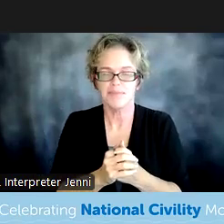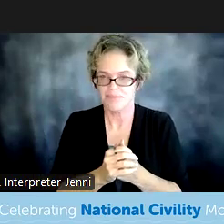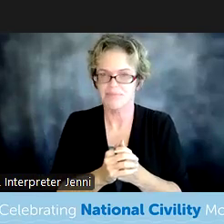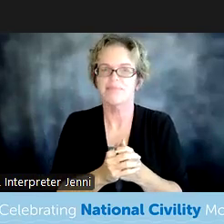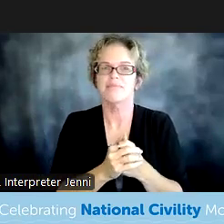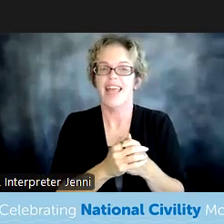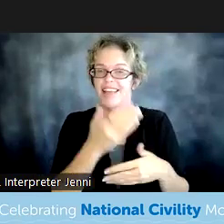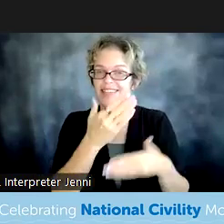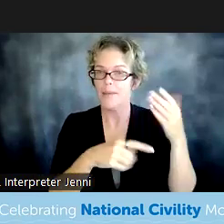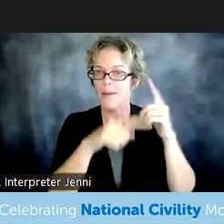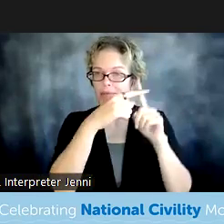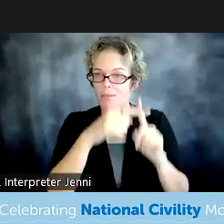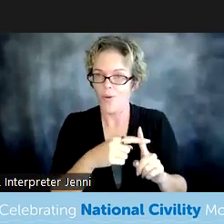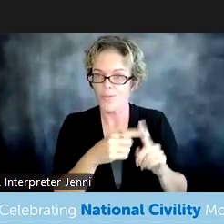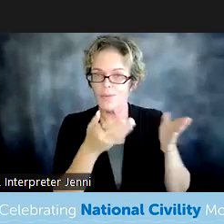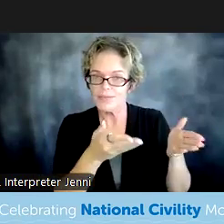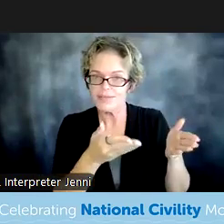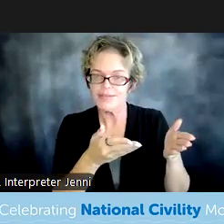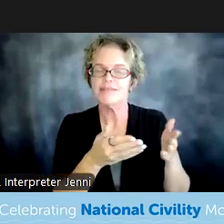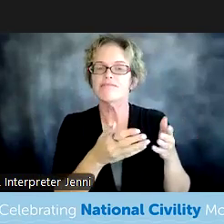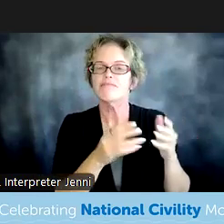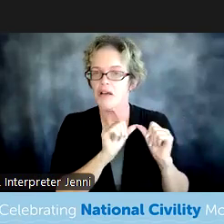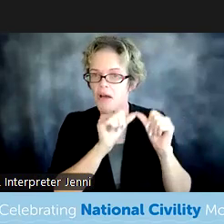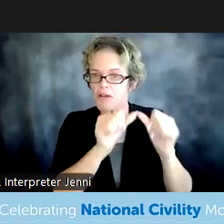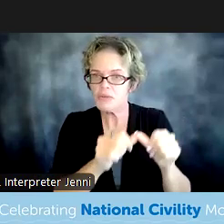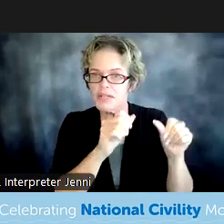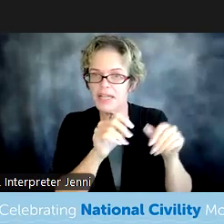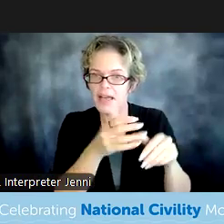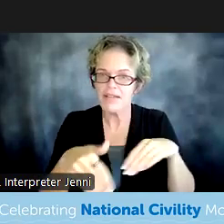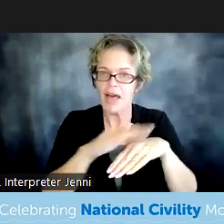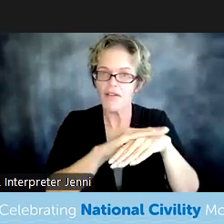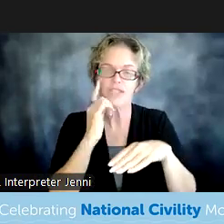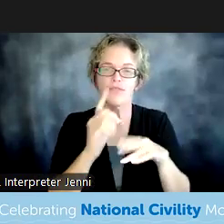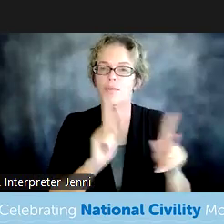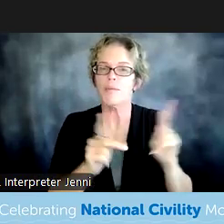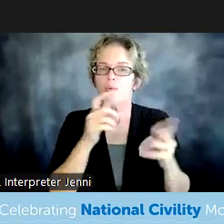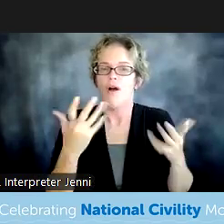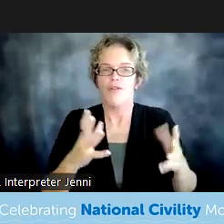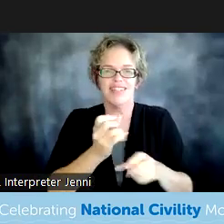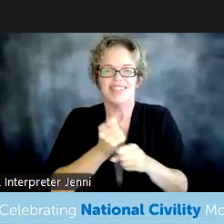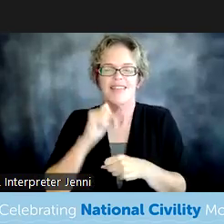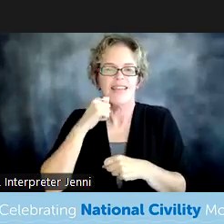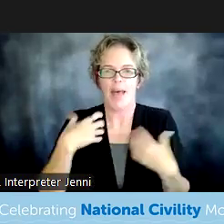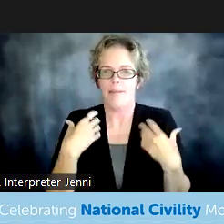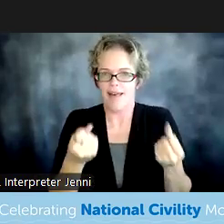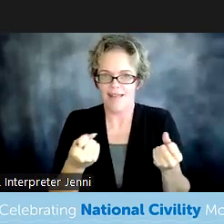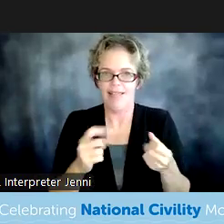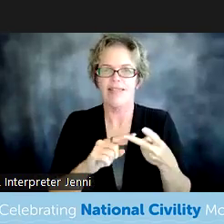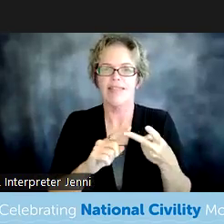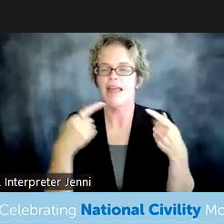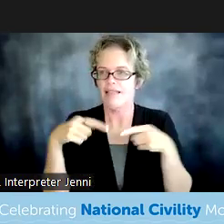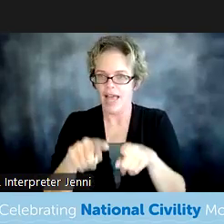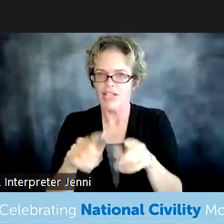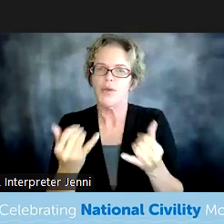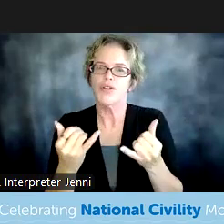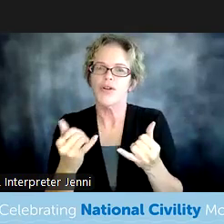And some of the pros of this would be continuity of coverage for individuals who are already receiving Apple Health coverage, aligns with current Apple Health